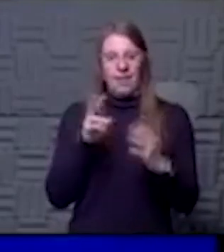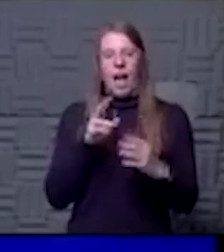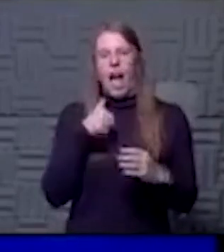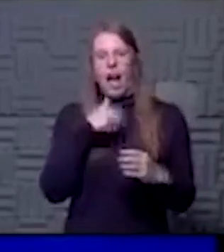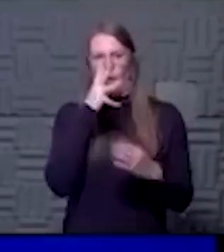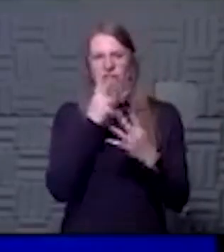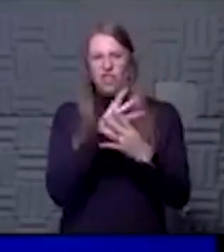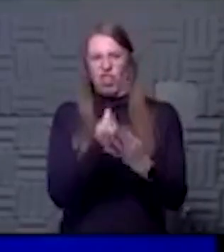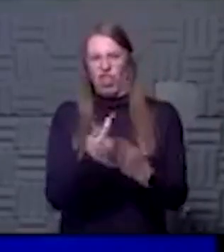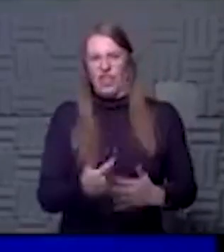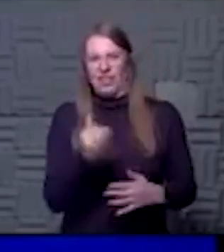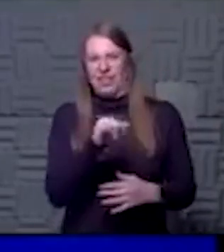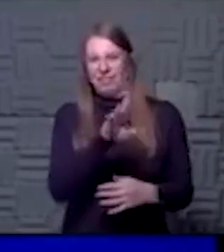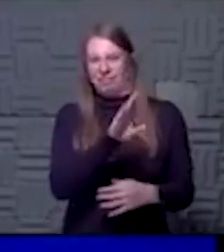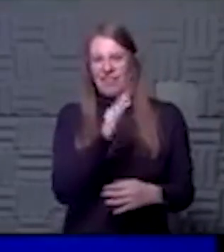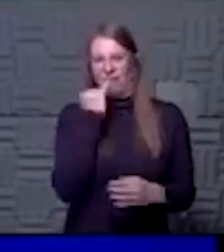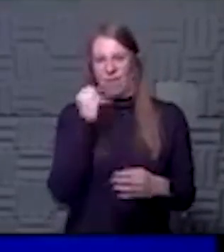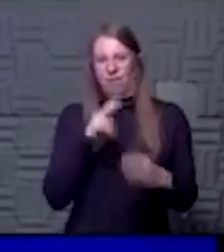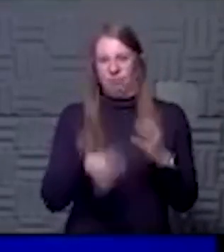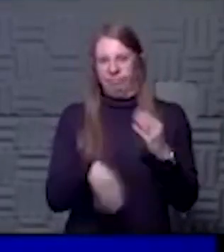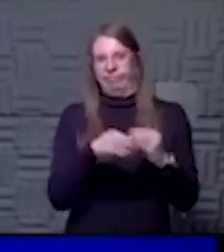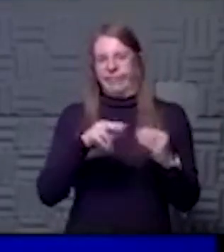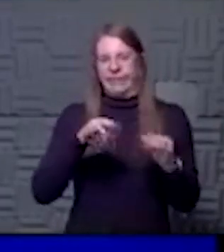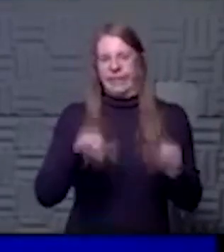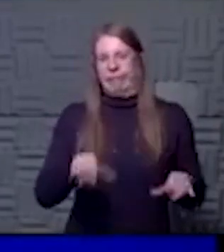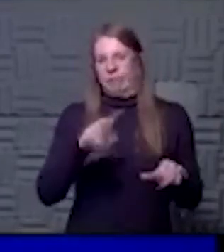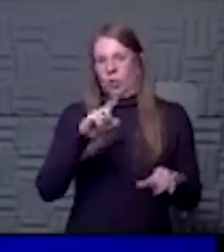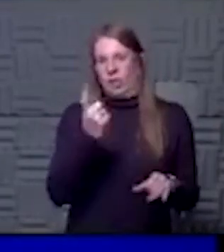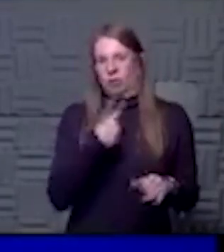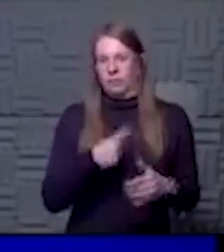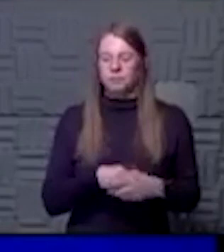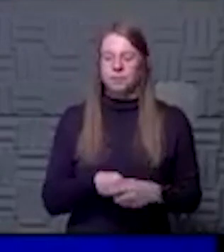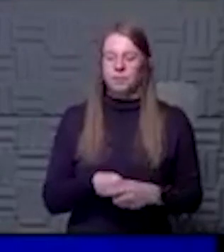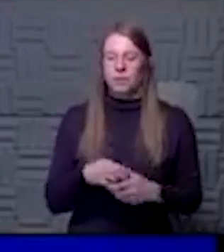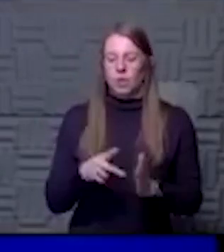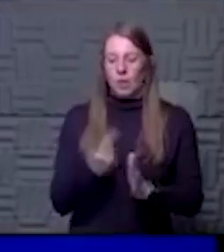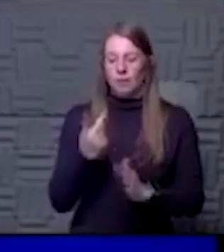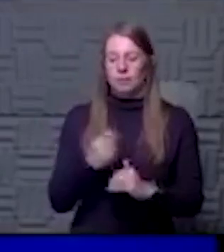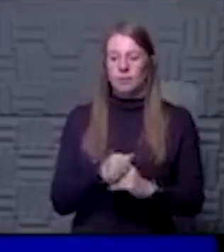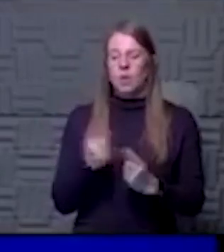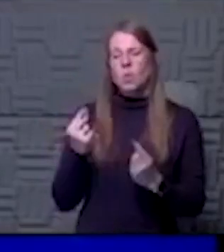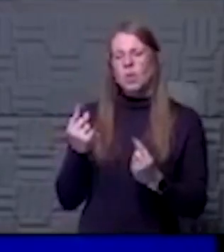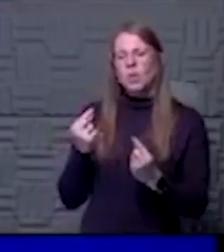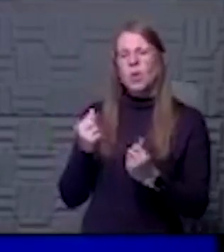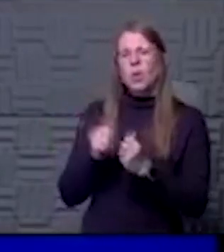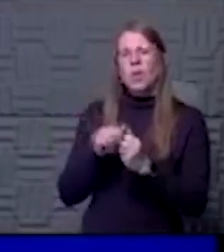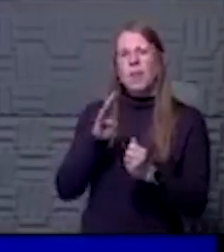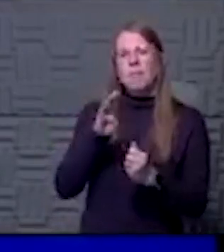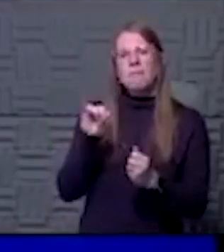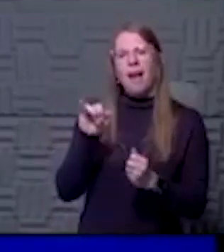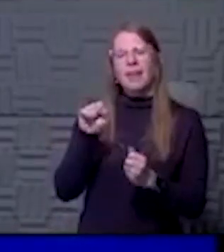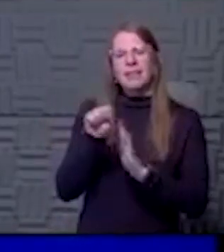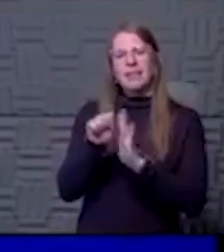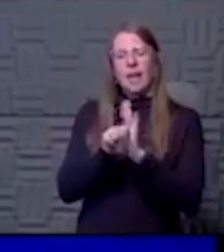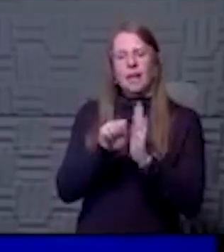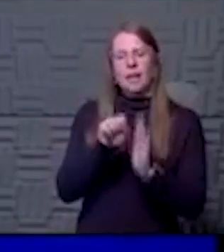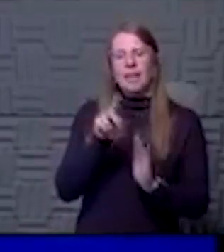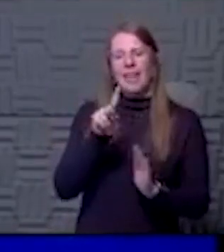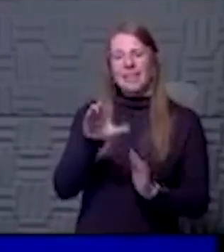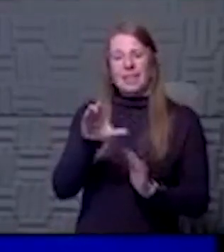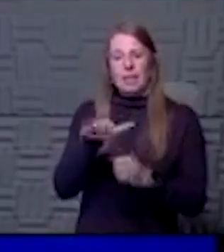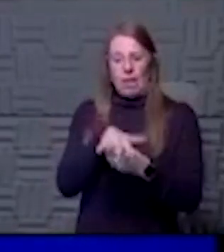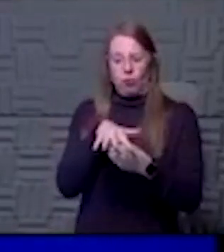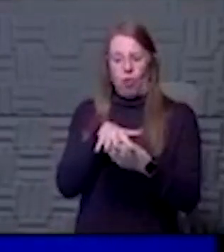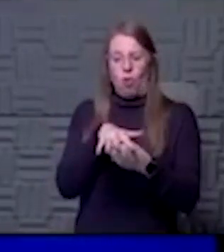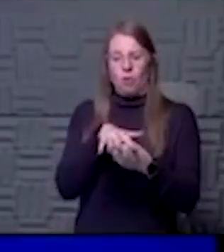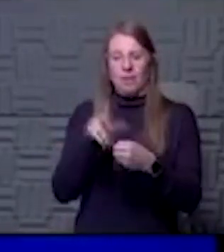out. We're Yeah, good, all we're right. good. So Isaac wants to know if, what are they going to do in the bi-state area of Kansas City Metro?